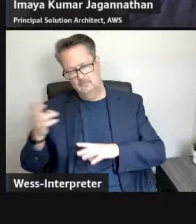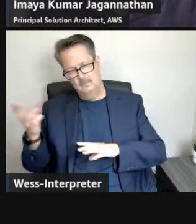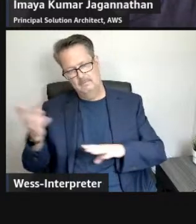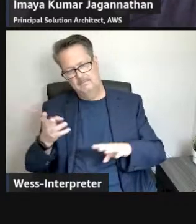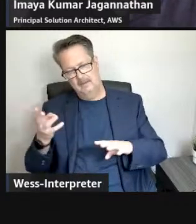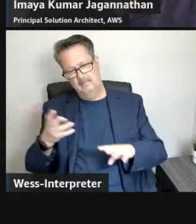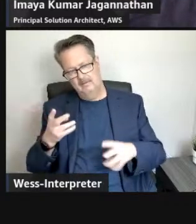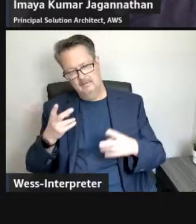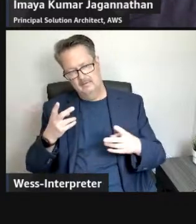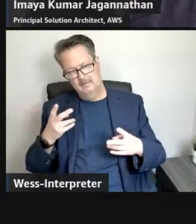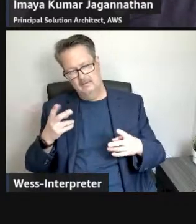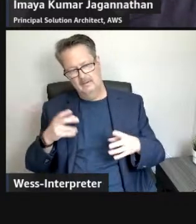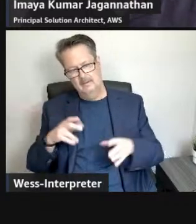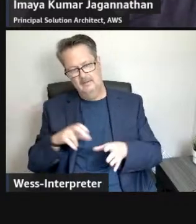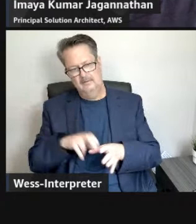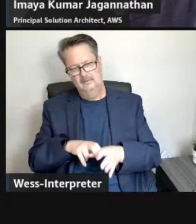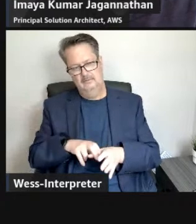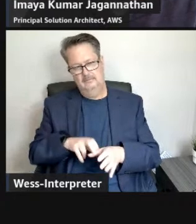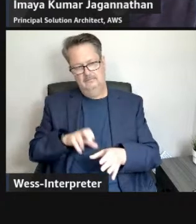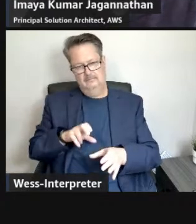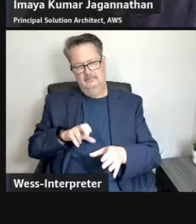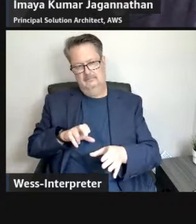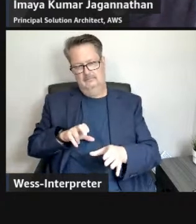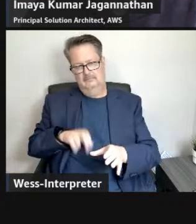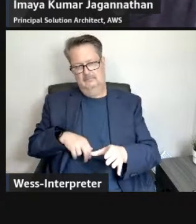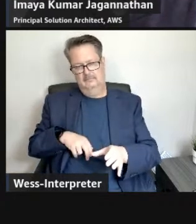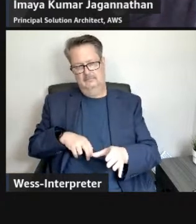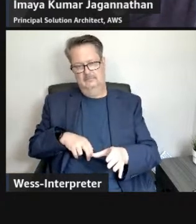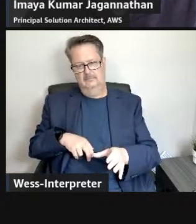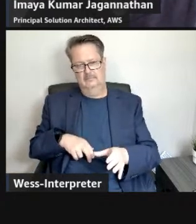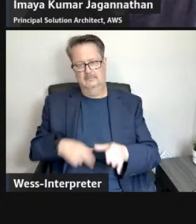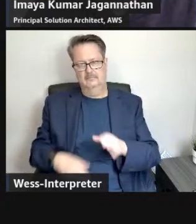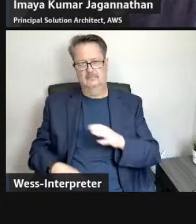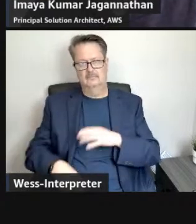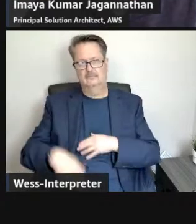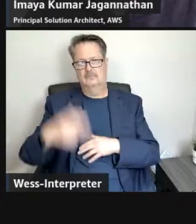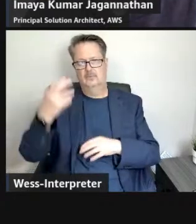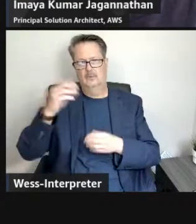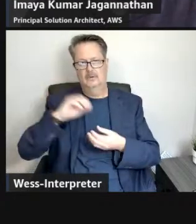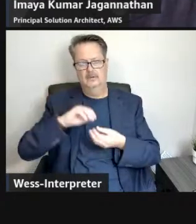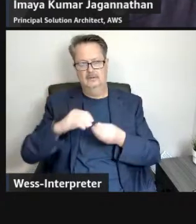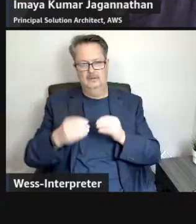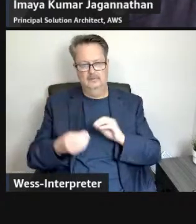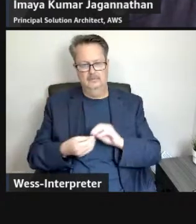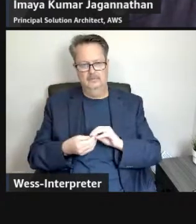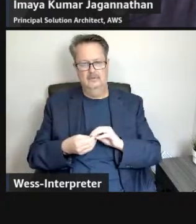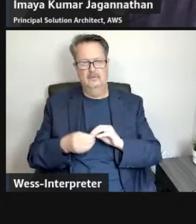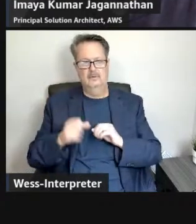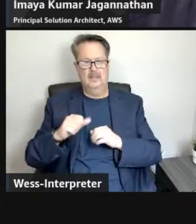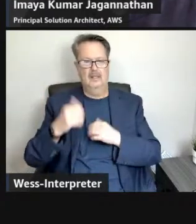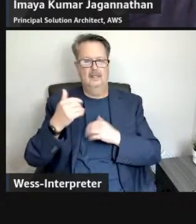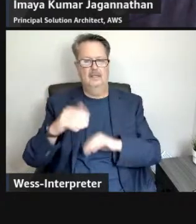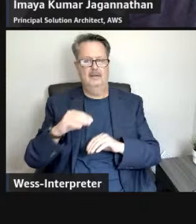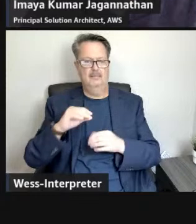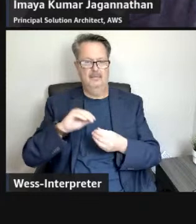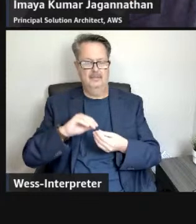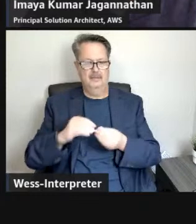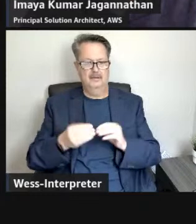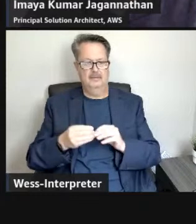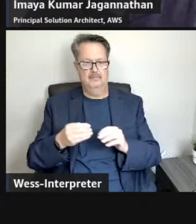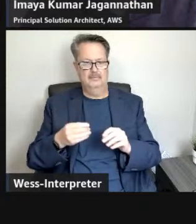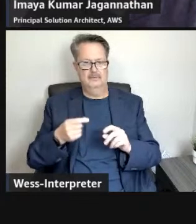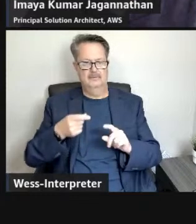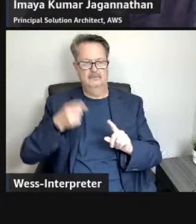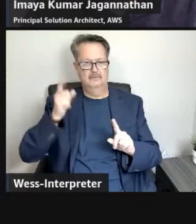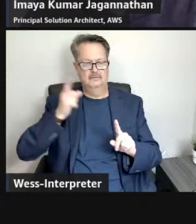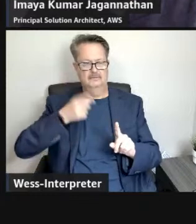of extreme high cardinality situations and so on. And you can also limit the number of targets that it